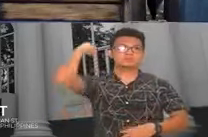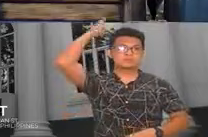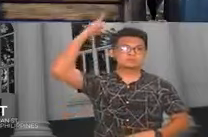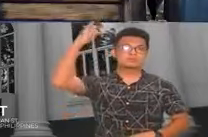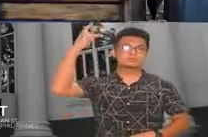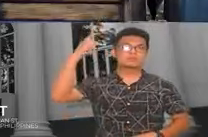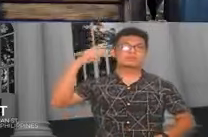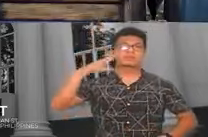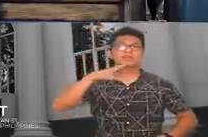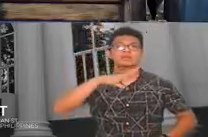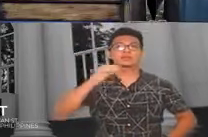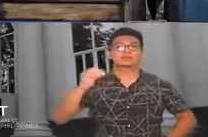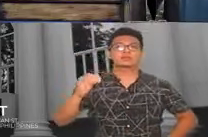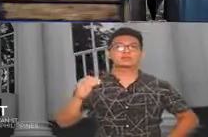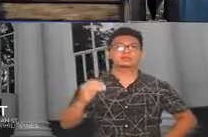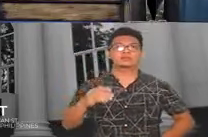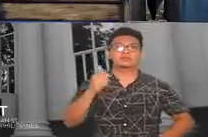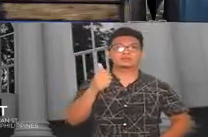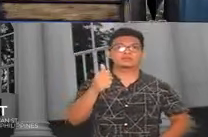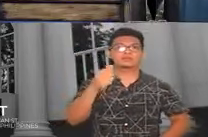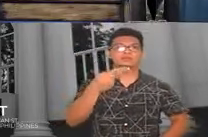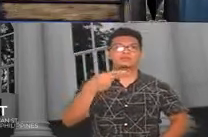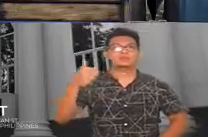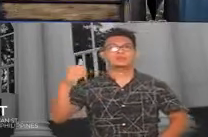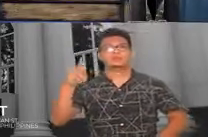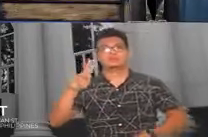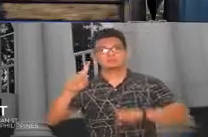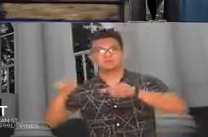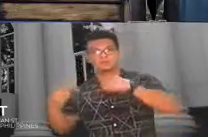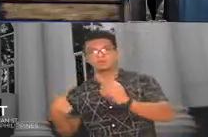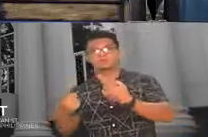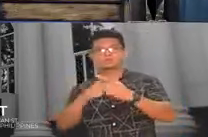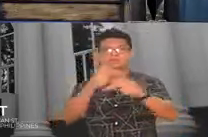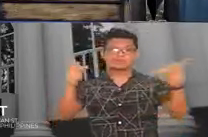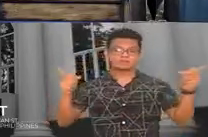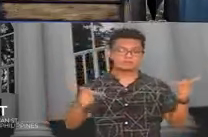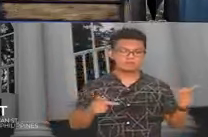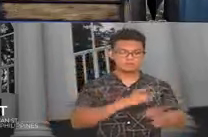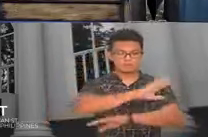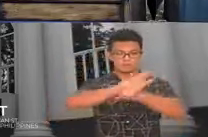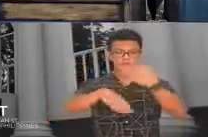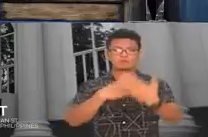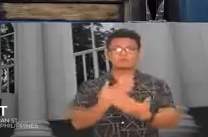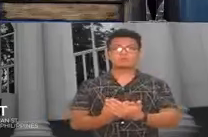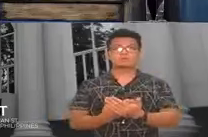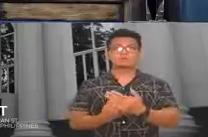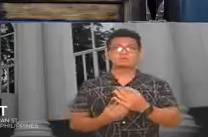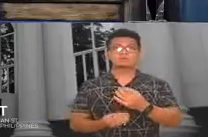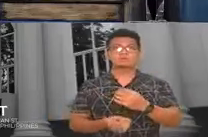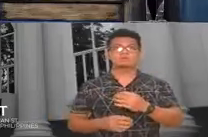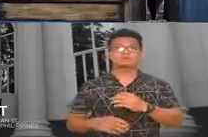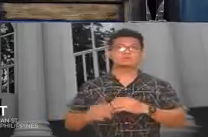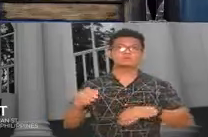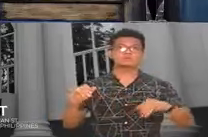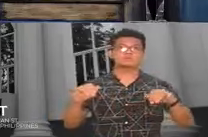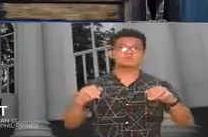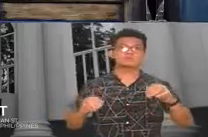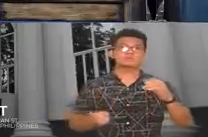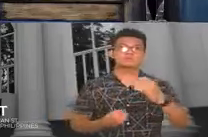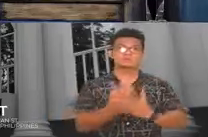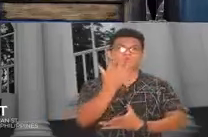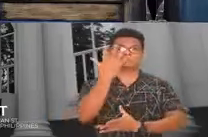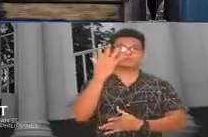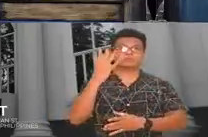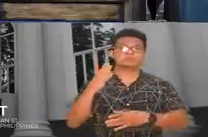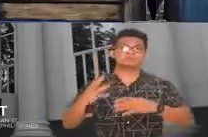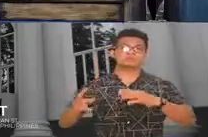And Ahab said unto Obadiah, Go into the land, and to all fountains of water, and unto all